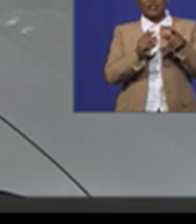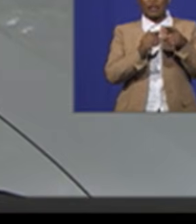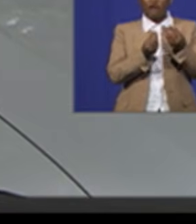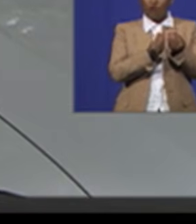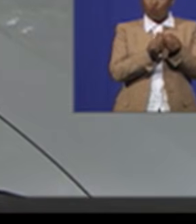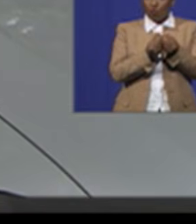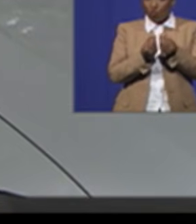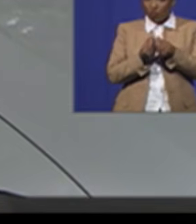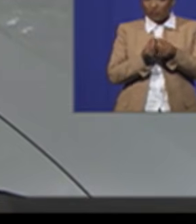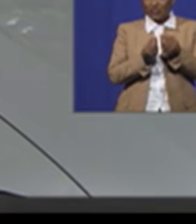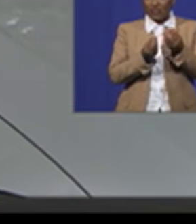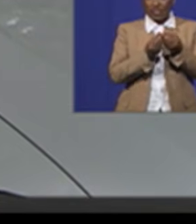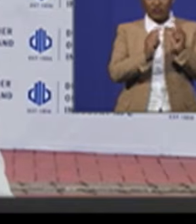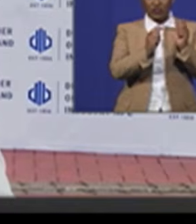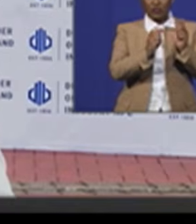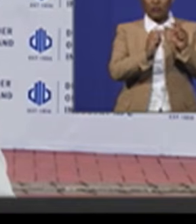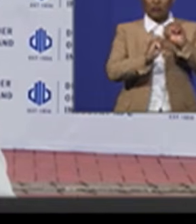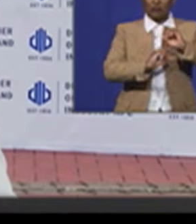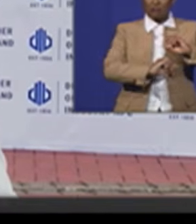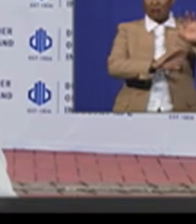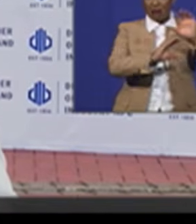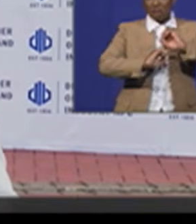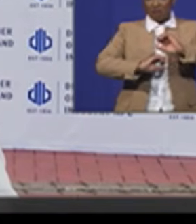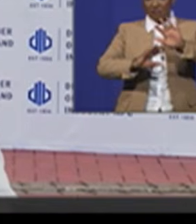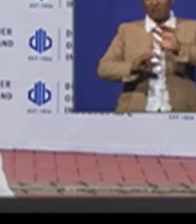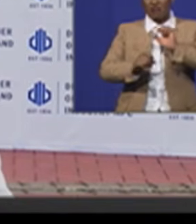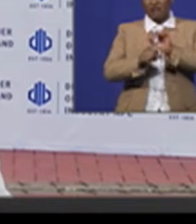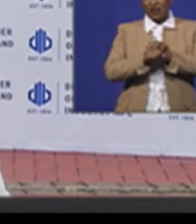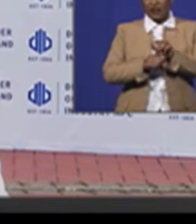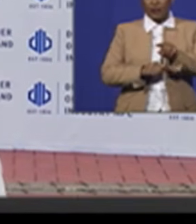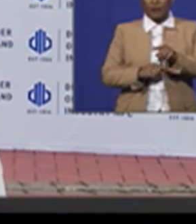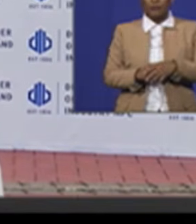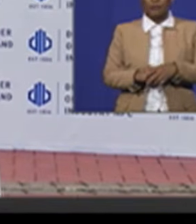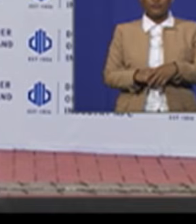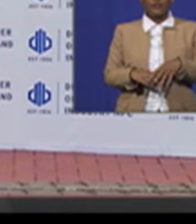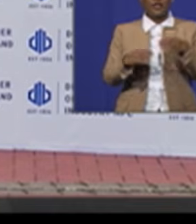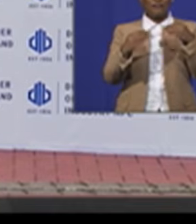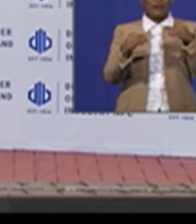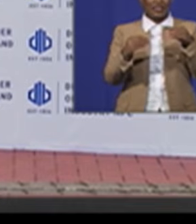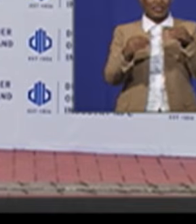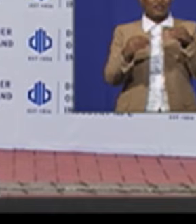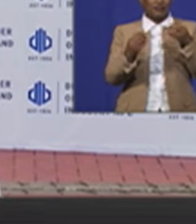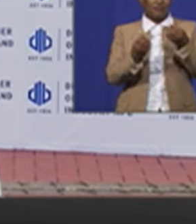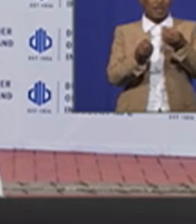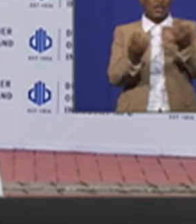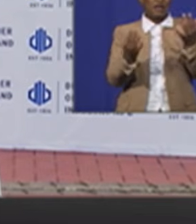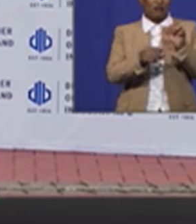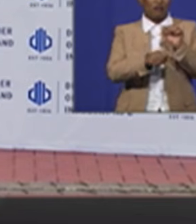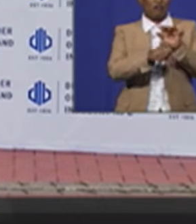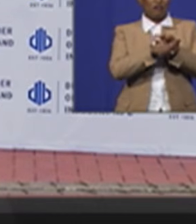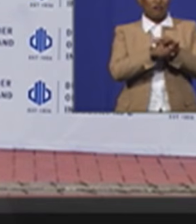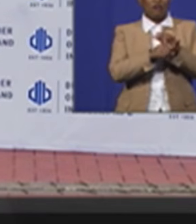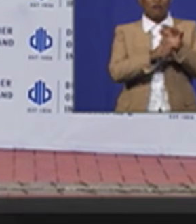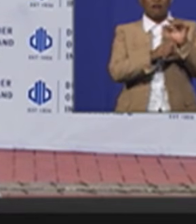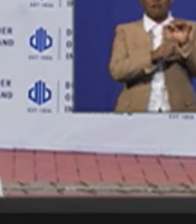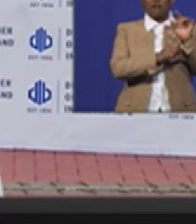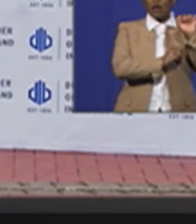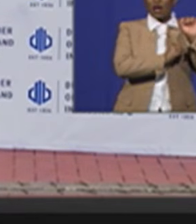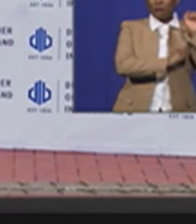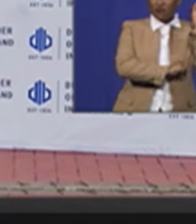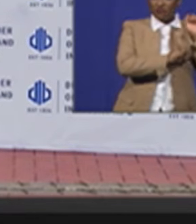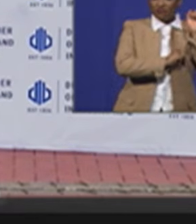dithoto. Multiple sectors that are actually being affected, starting with manufacturing sector, food and